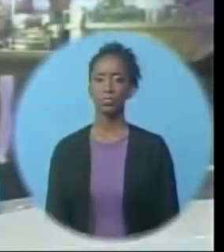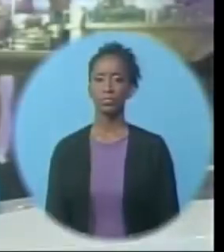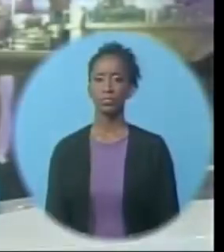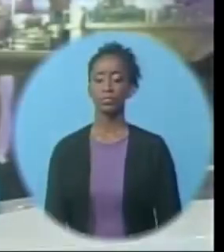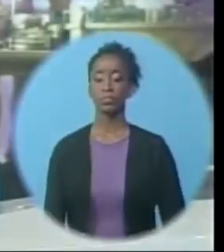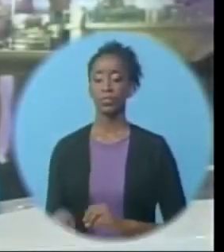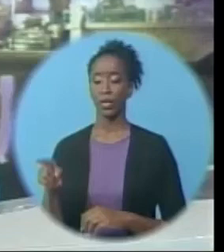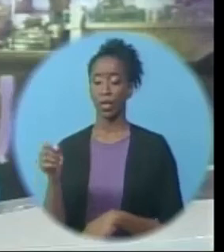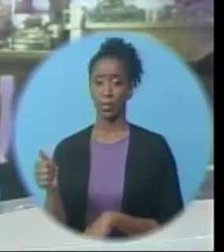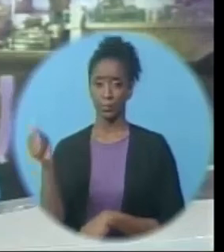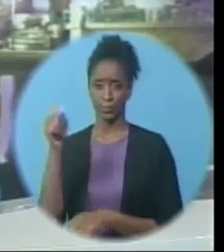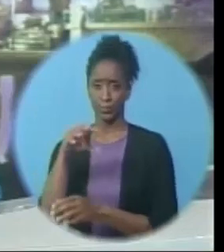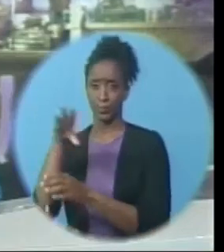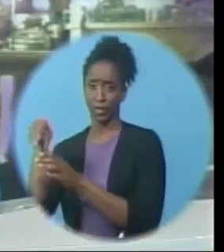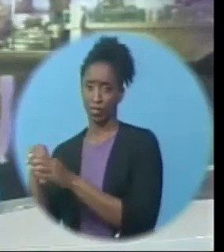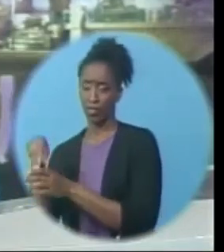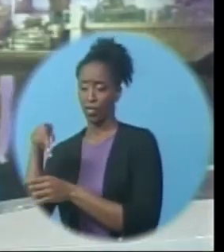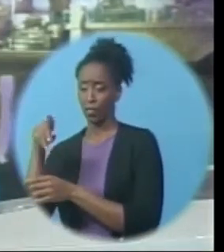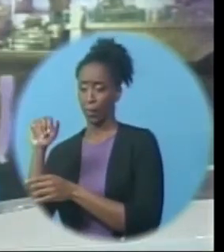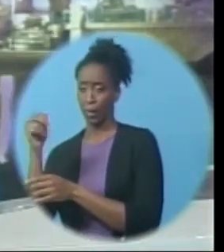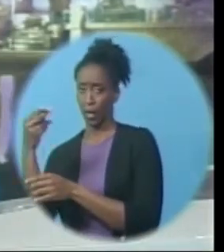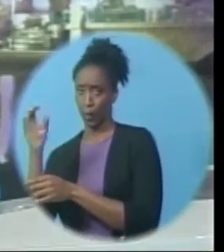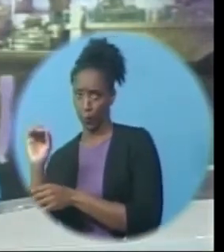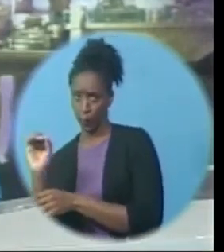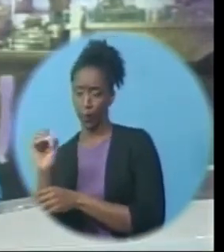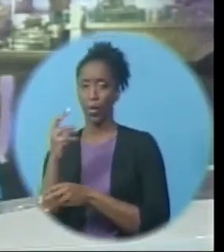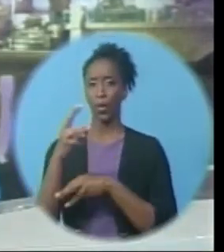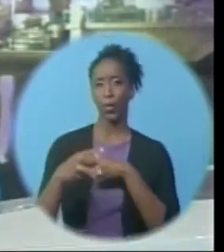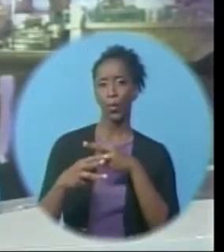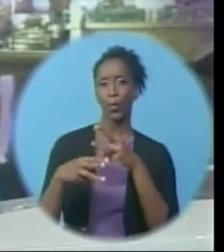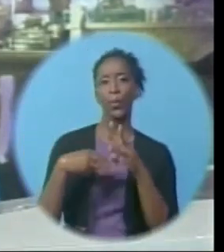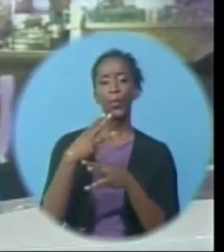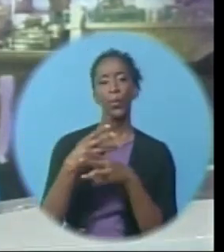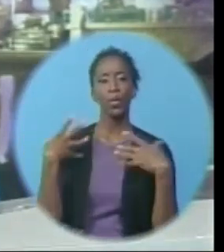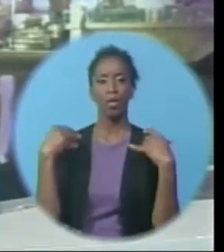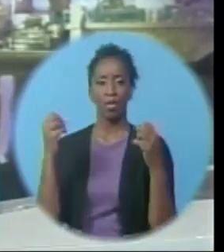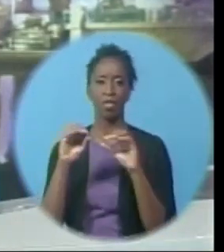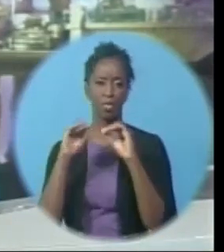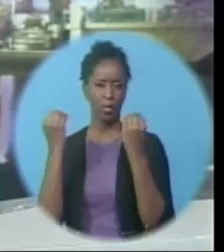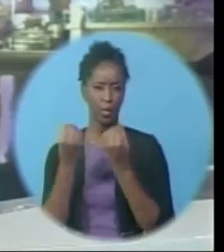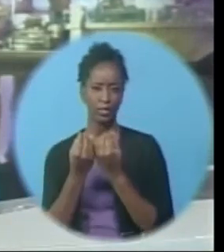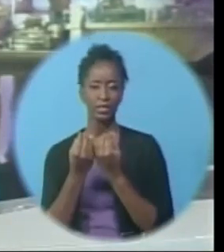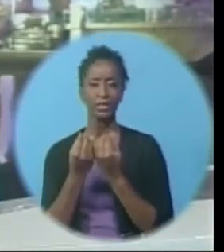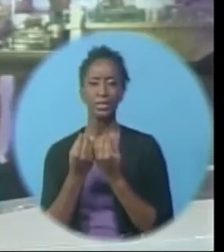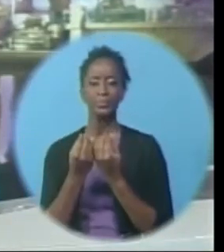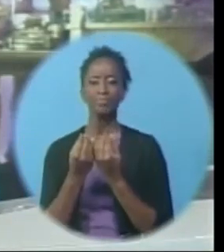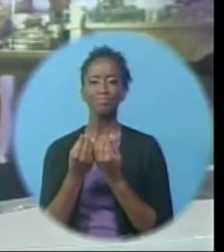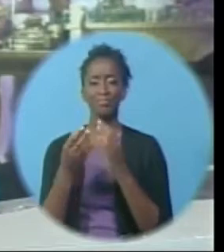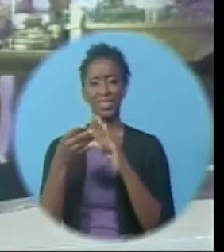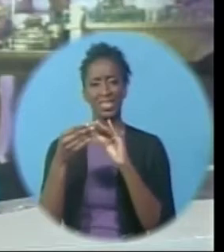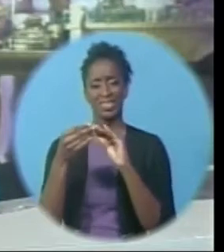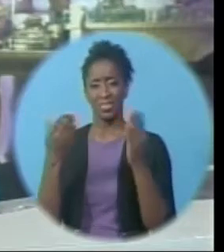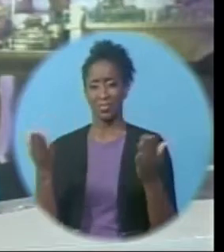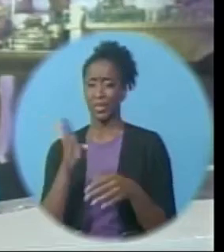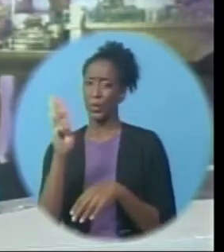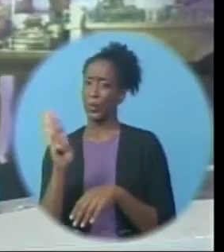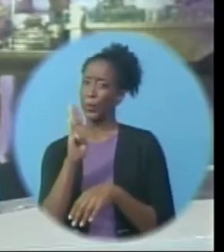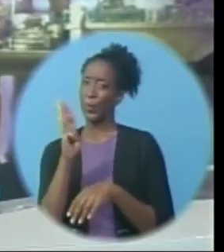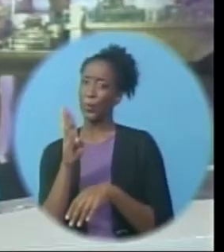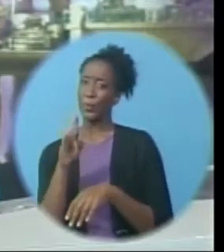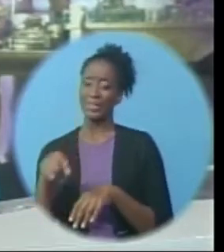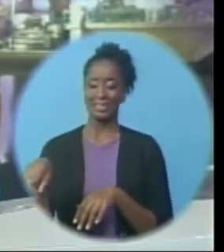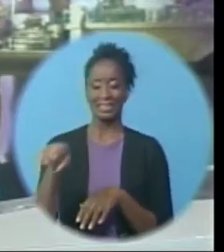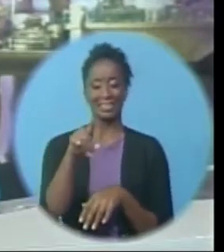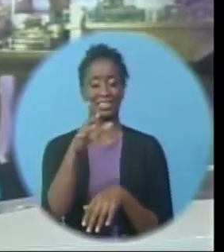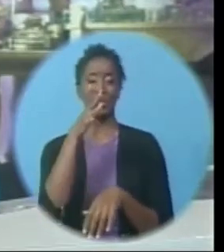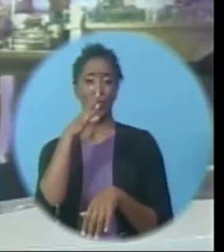A senior official of the Pan American Health Organization and World Health Organization is telling Barbados the increase in